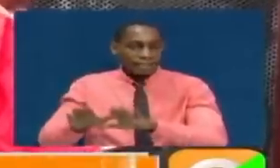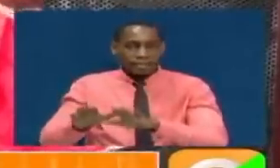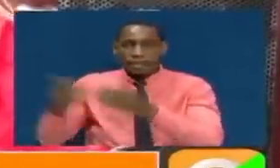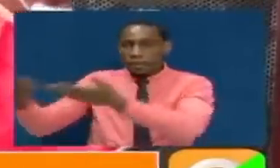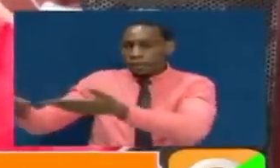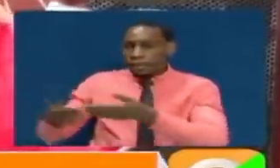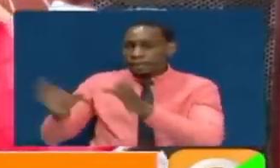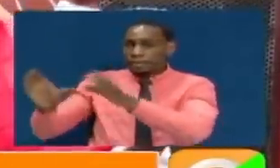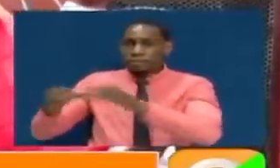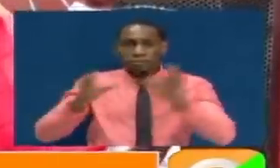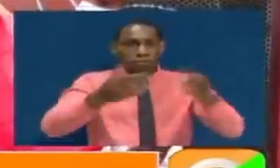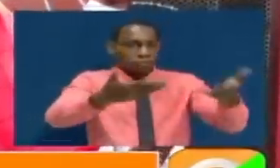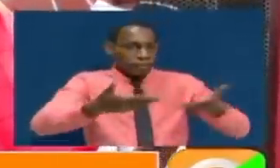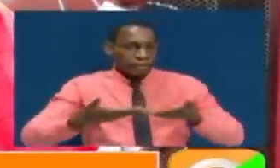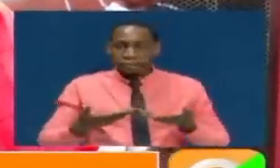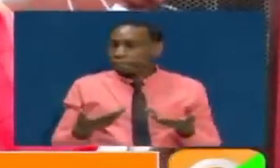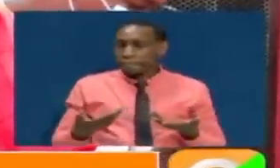receiving of delegation,